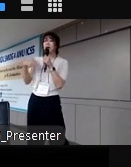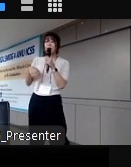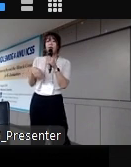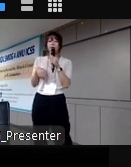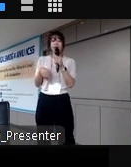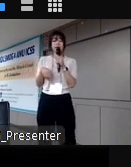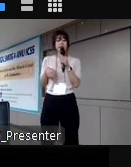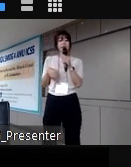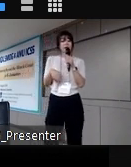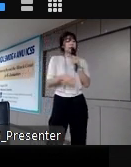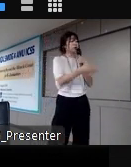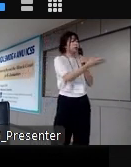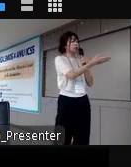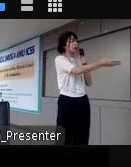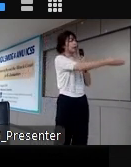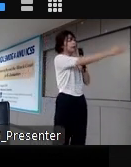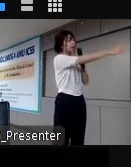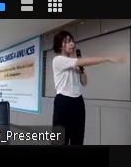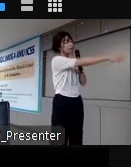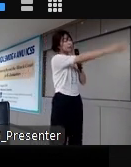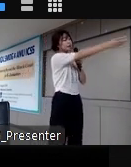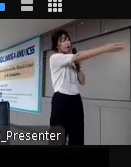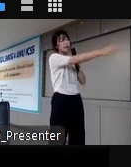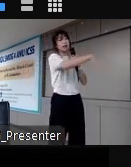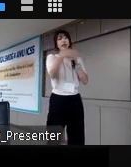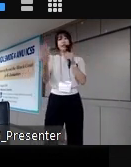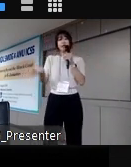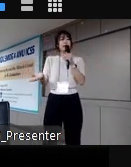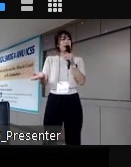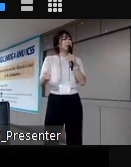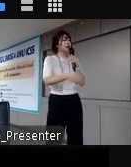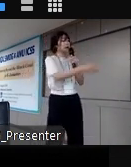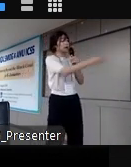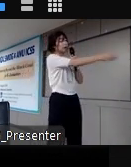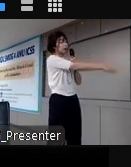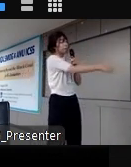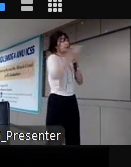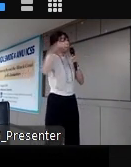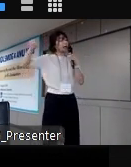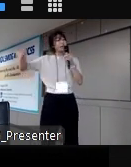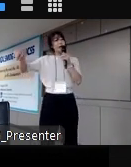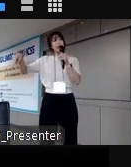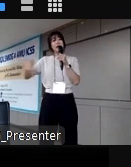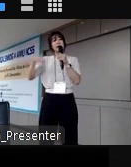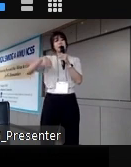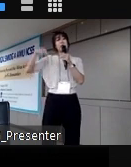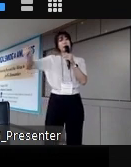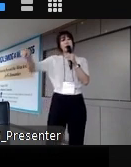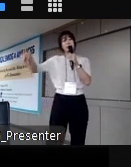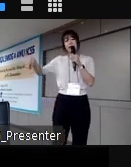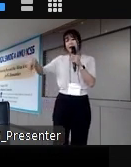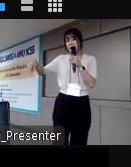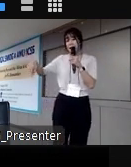in an anaphoric use. So just like empty collect is the collector, empty XA is the one who is at A.